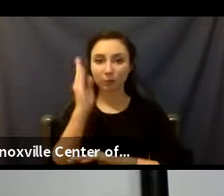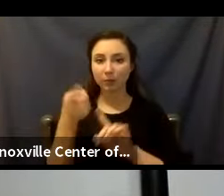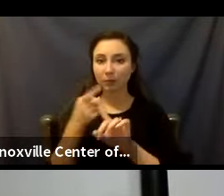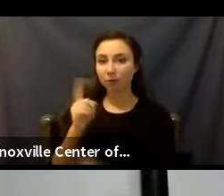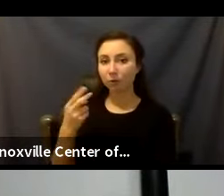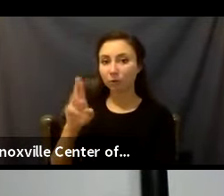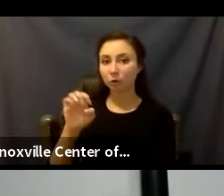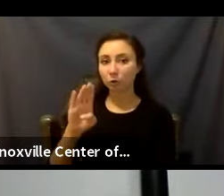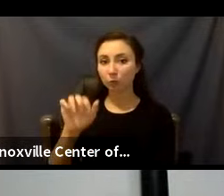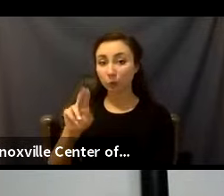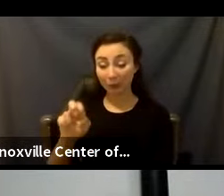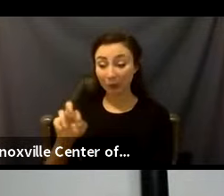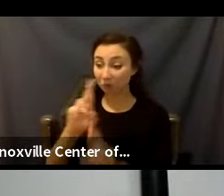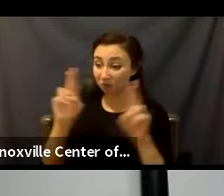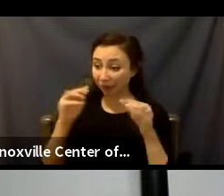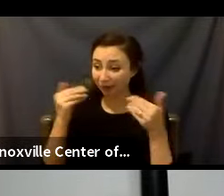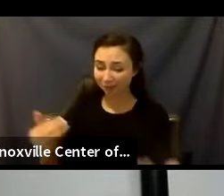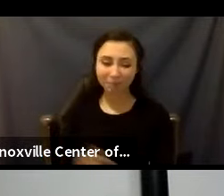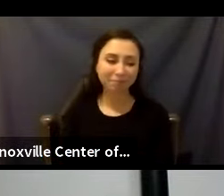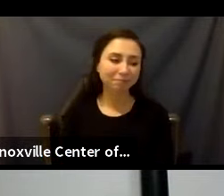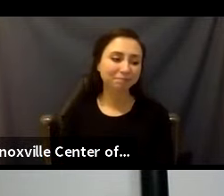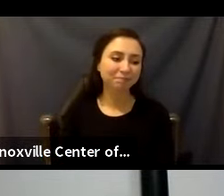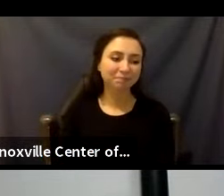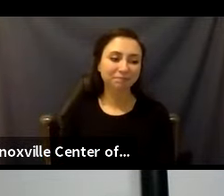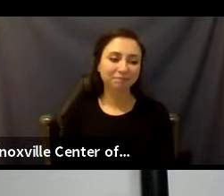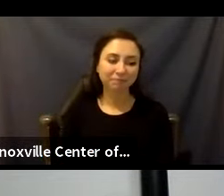are ready to hear you.